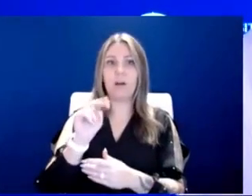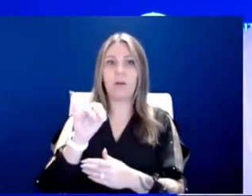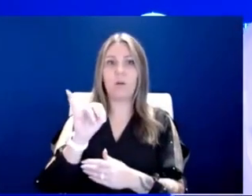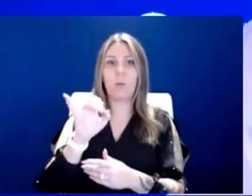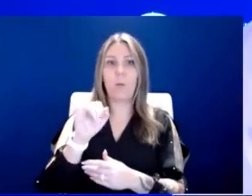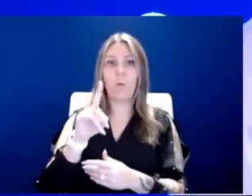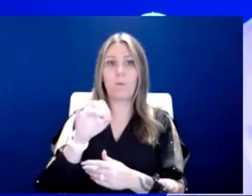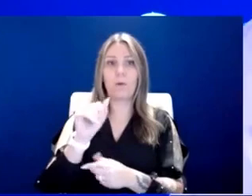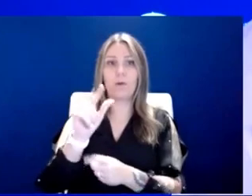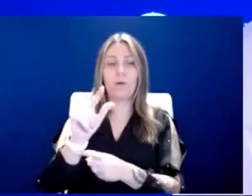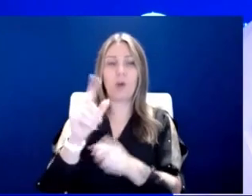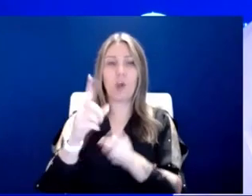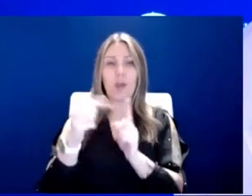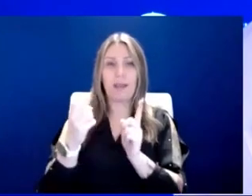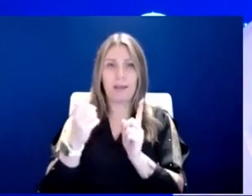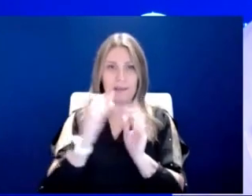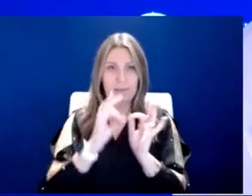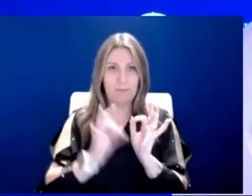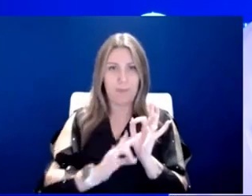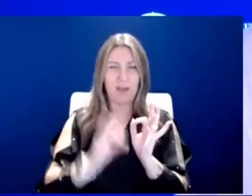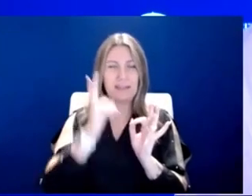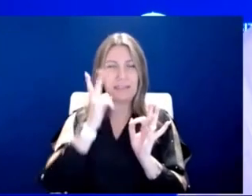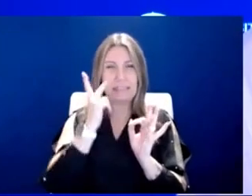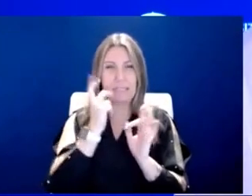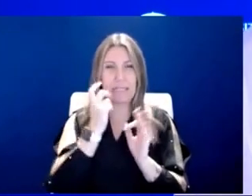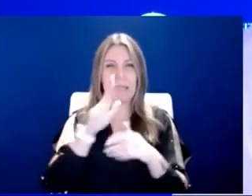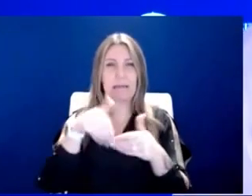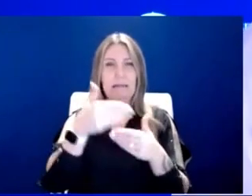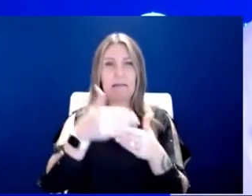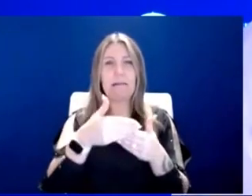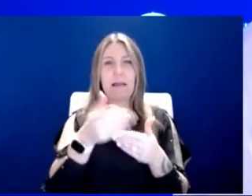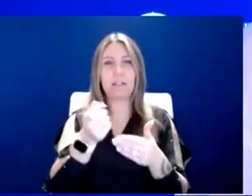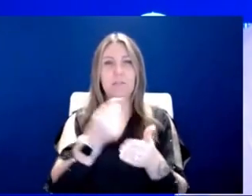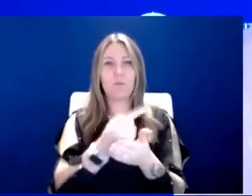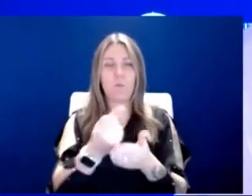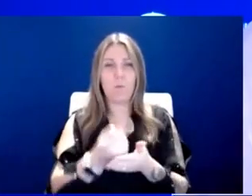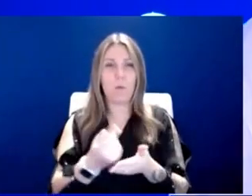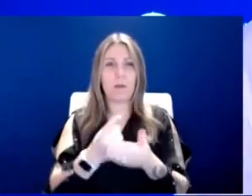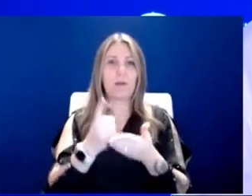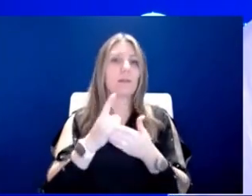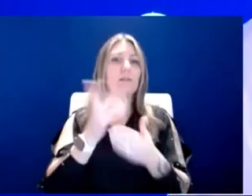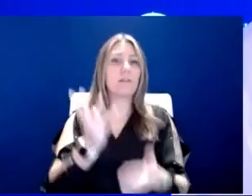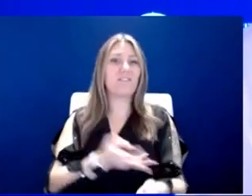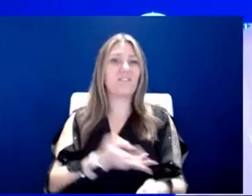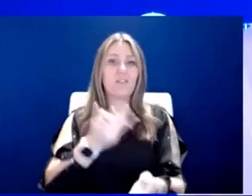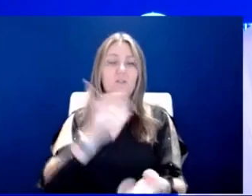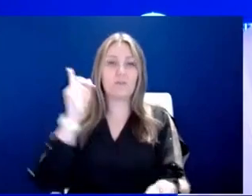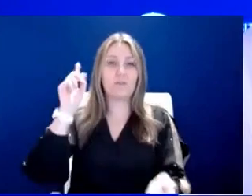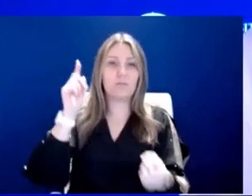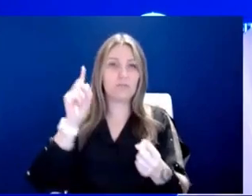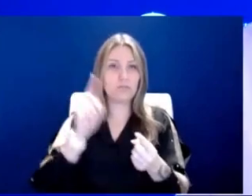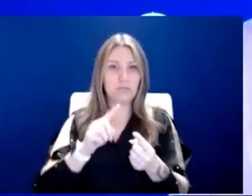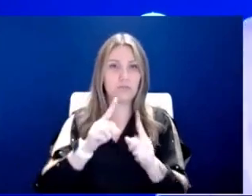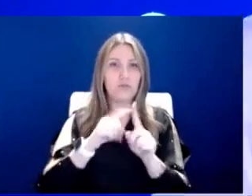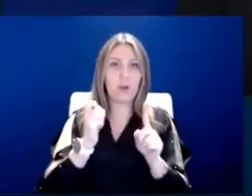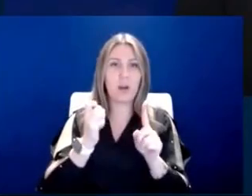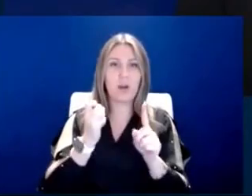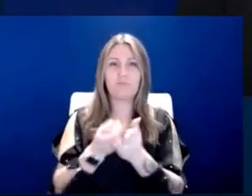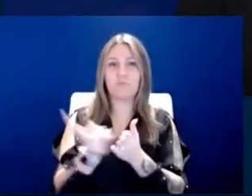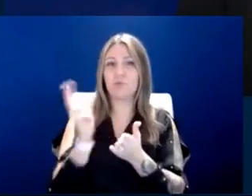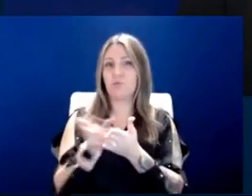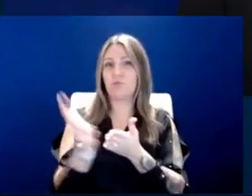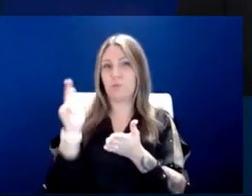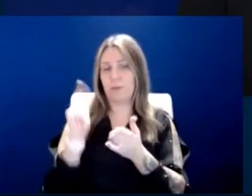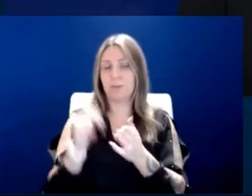next few weeks. But overall, our infusions have gone down considerably from where they were 2 and 3 weeks ago. All right, and Deb